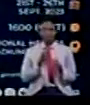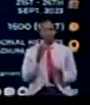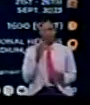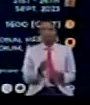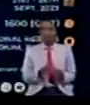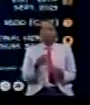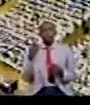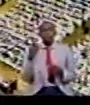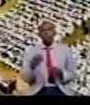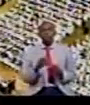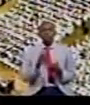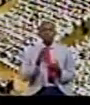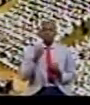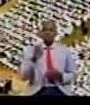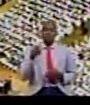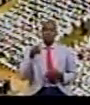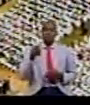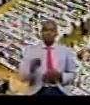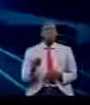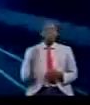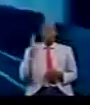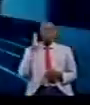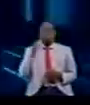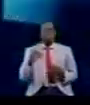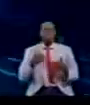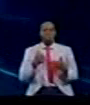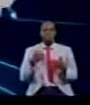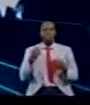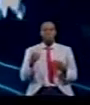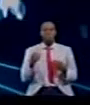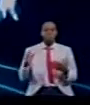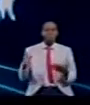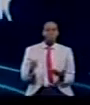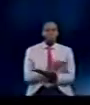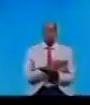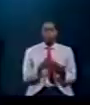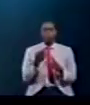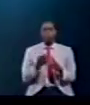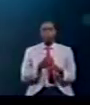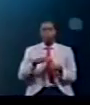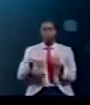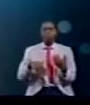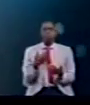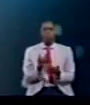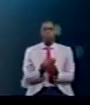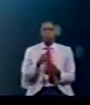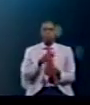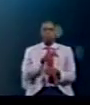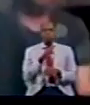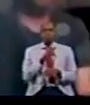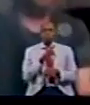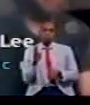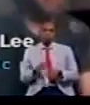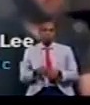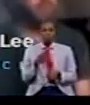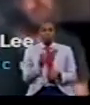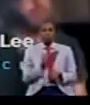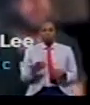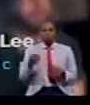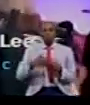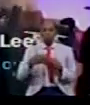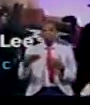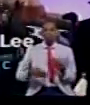you have been our strength, you have been our stay, you have been our refuge, our buckler, our shield. You are the one